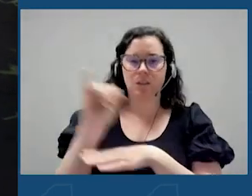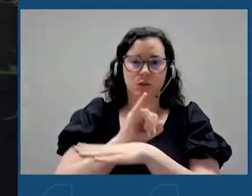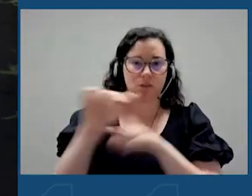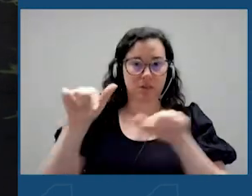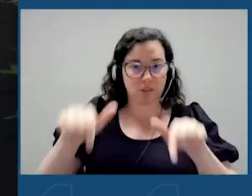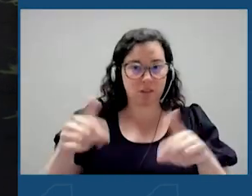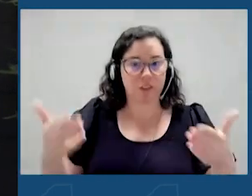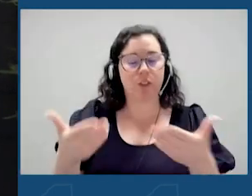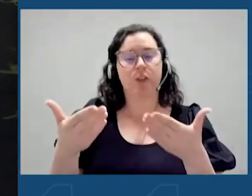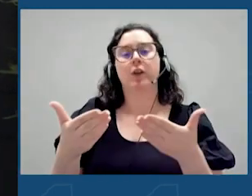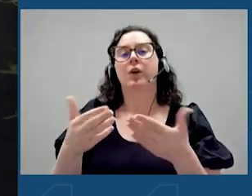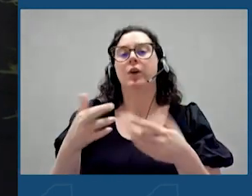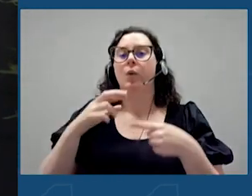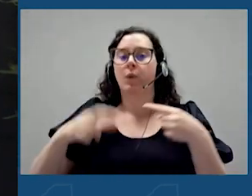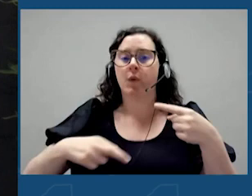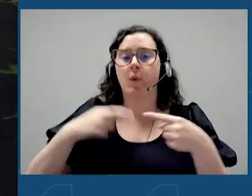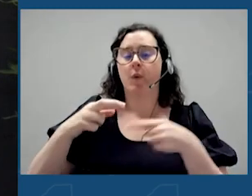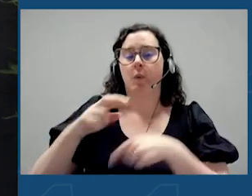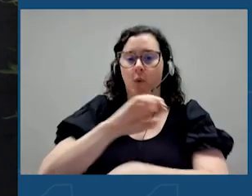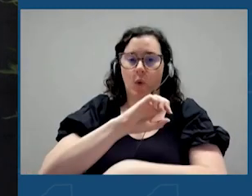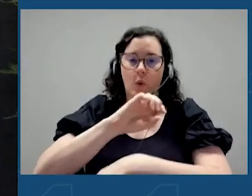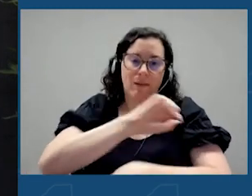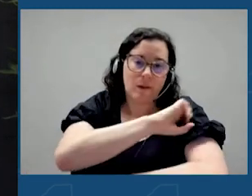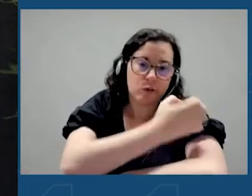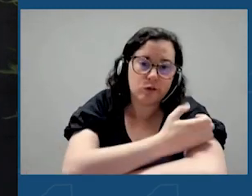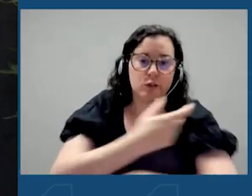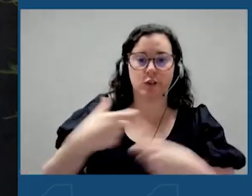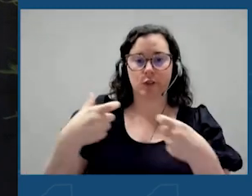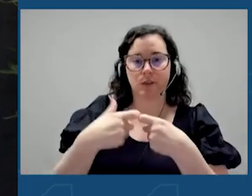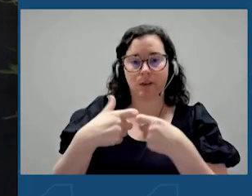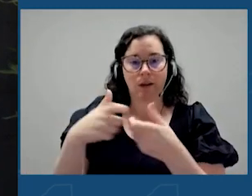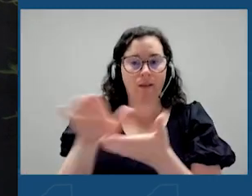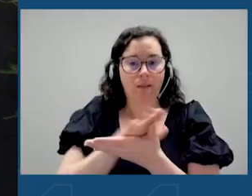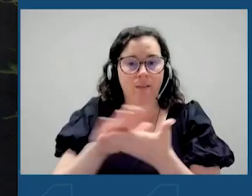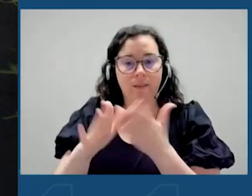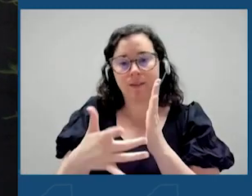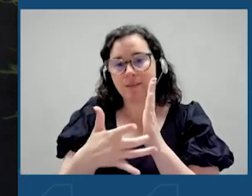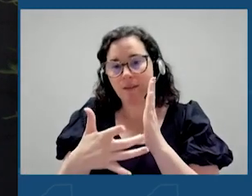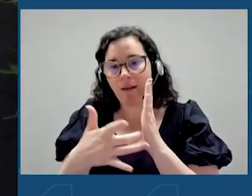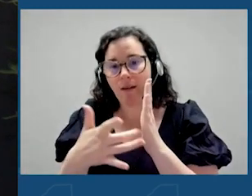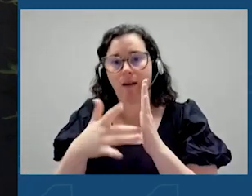energy, clean tech, even film and television production, why not? And